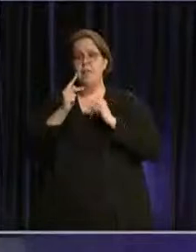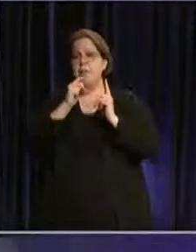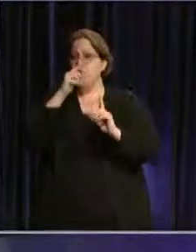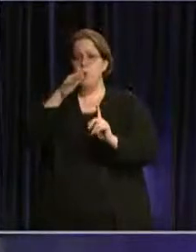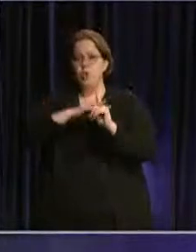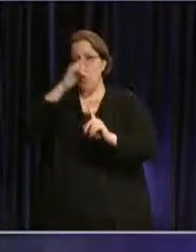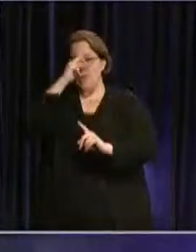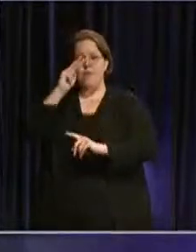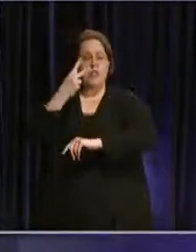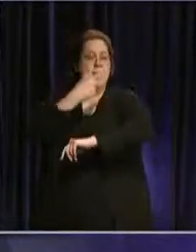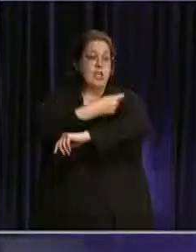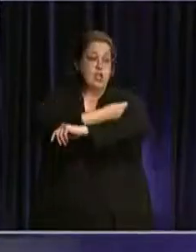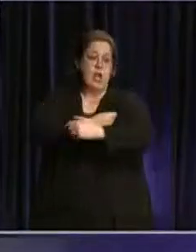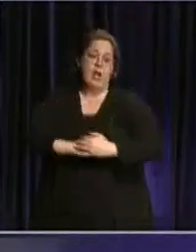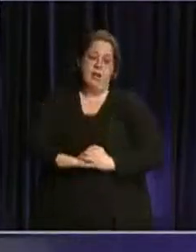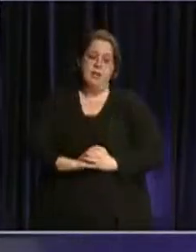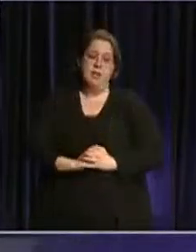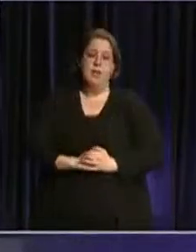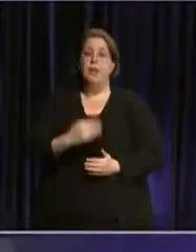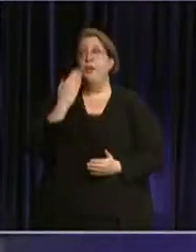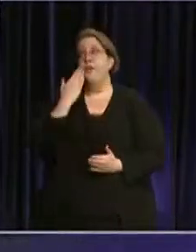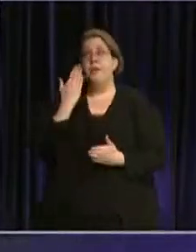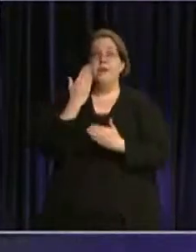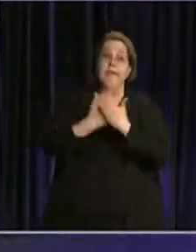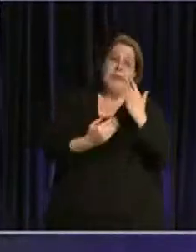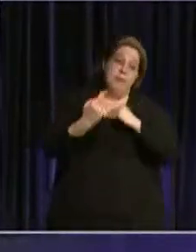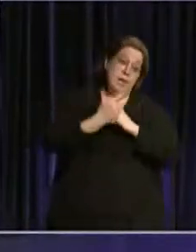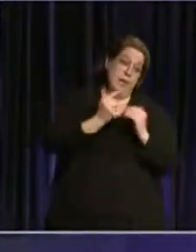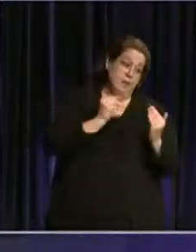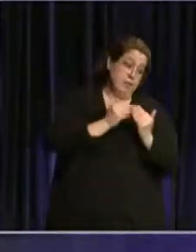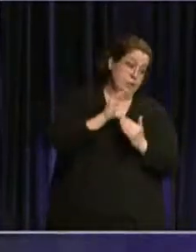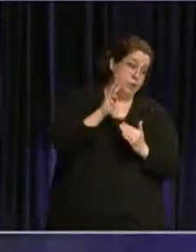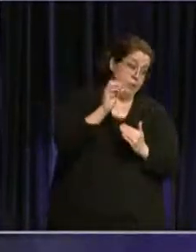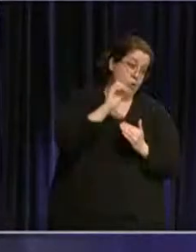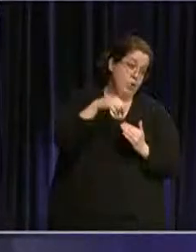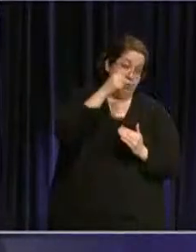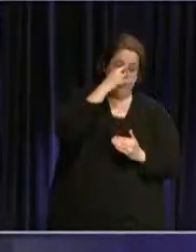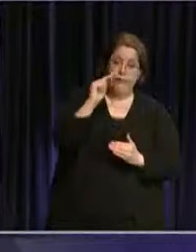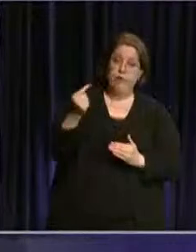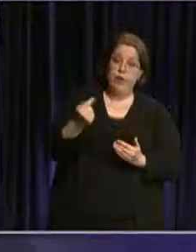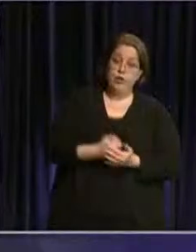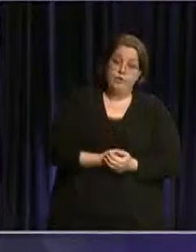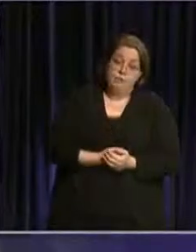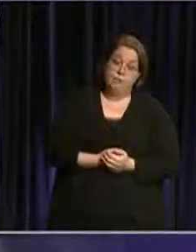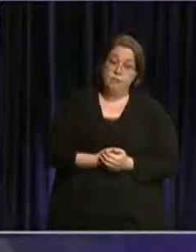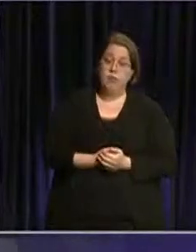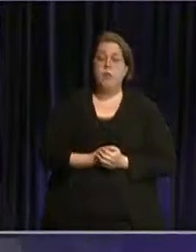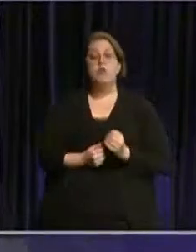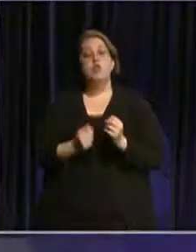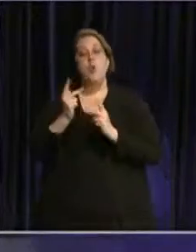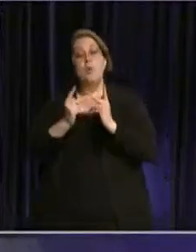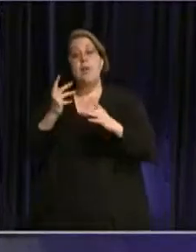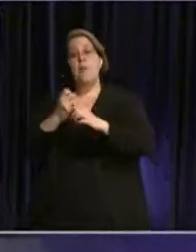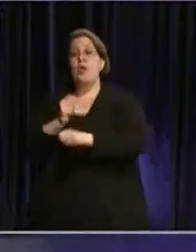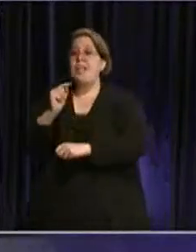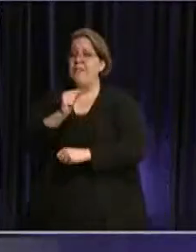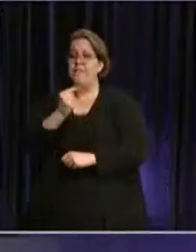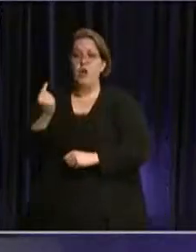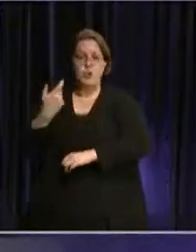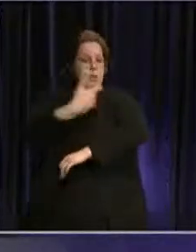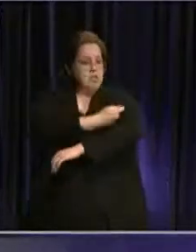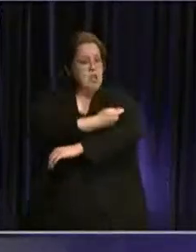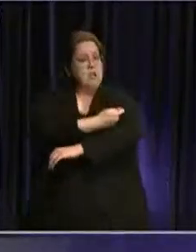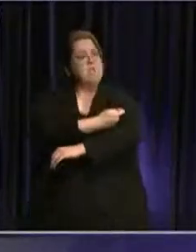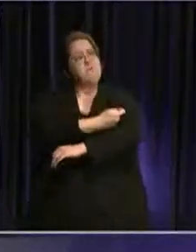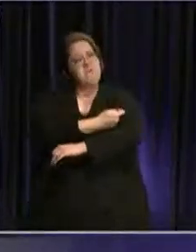doses. And some days it pushes 40% for first doses. So for the most part, once people get that first shot, they're